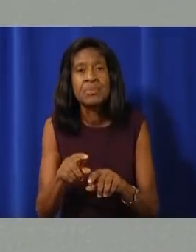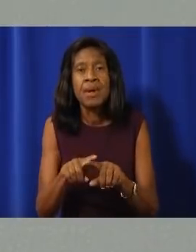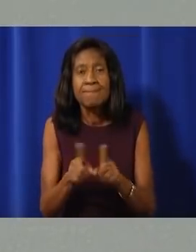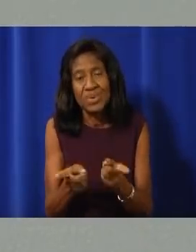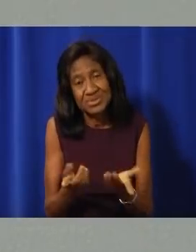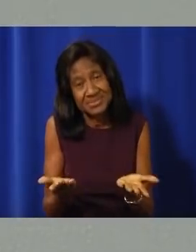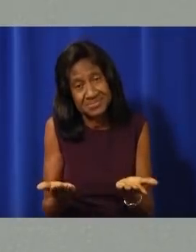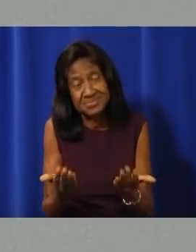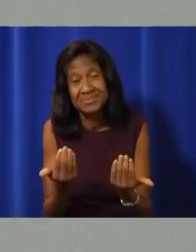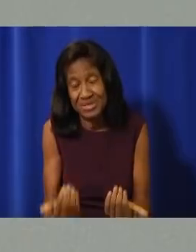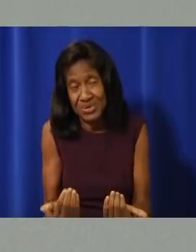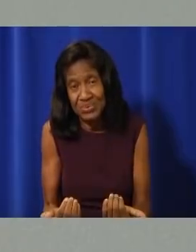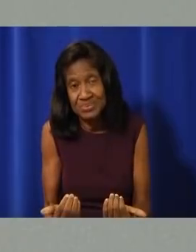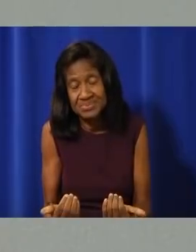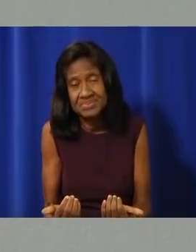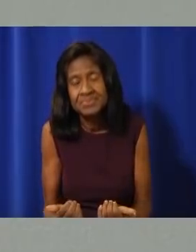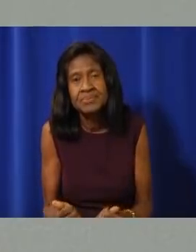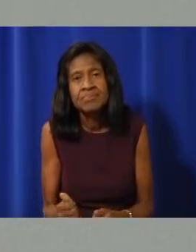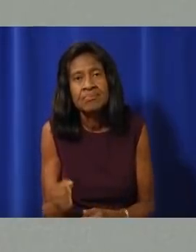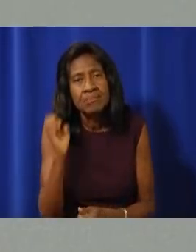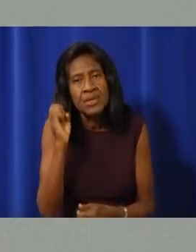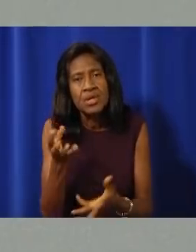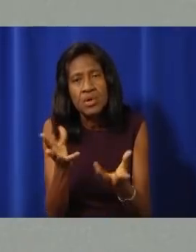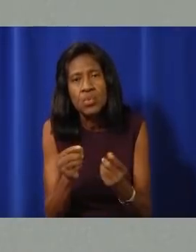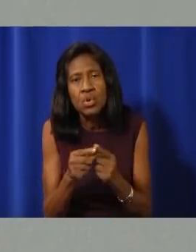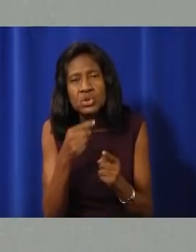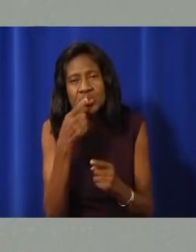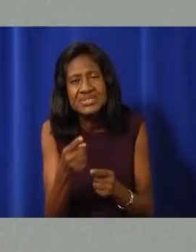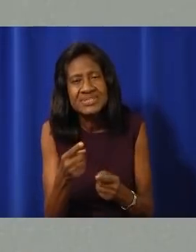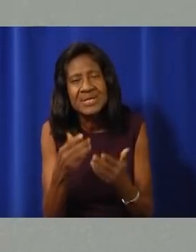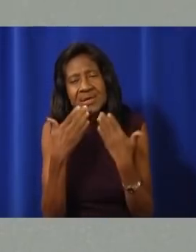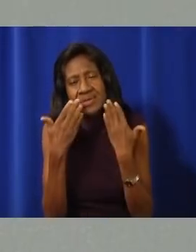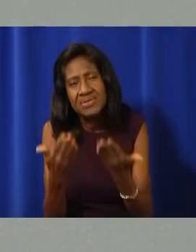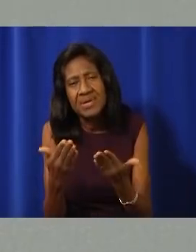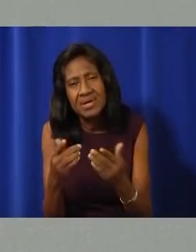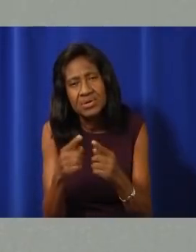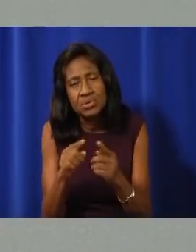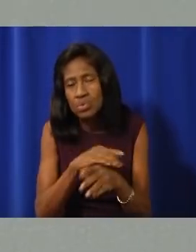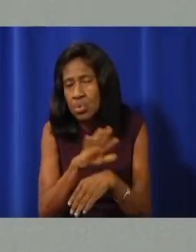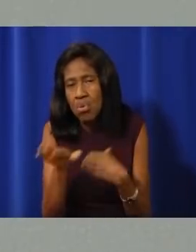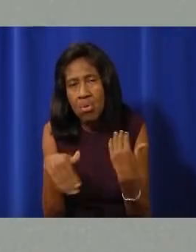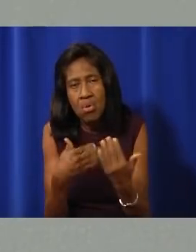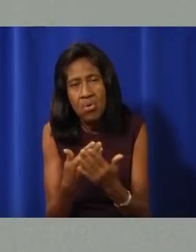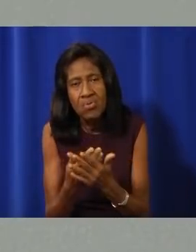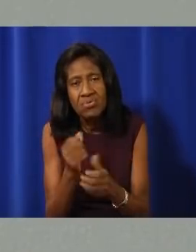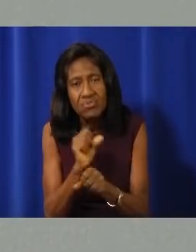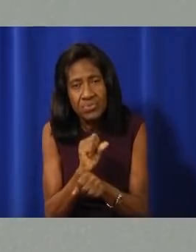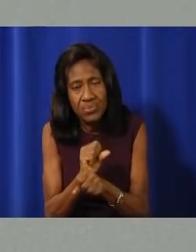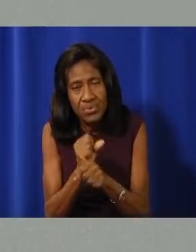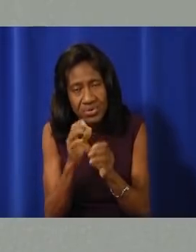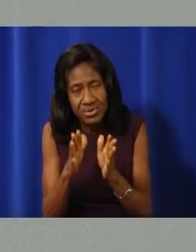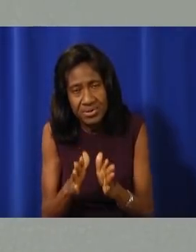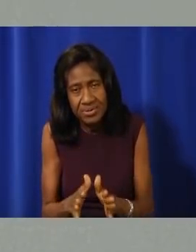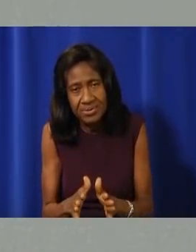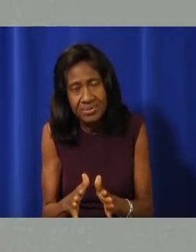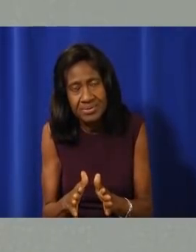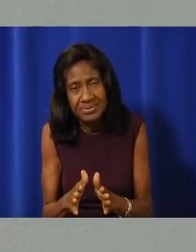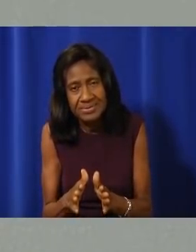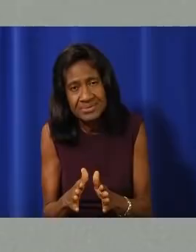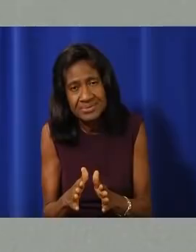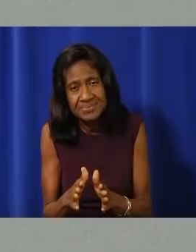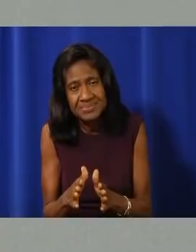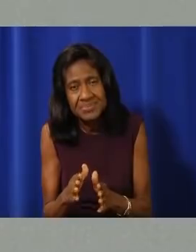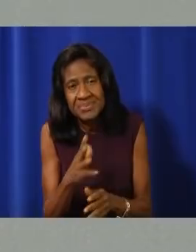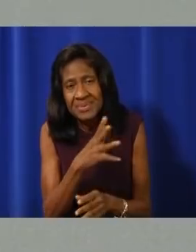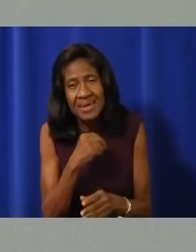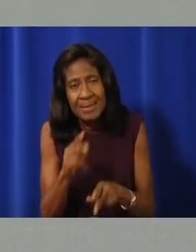here we are. I want to say, firstly, thank you to all of my colleagues, to the people